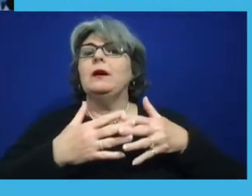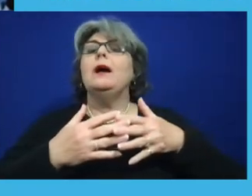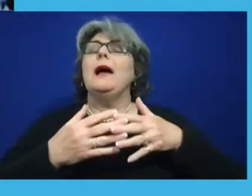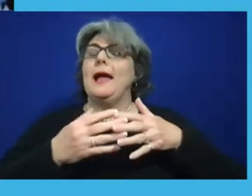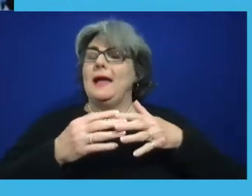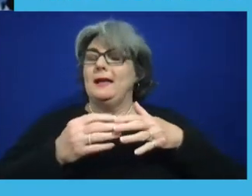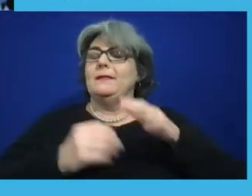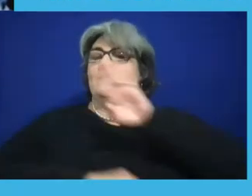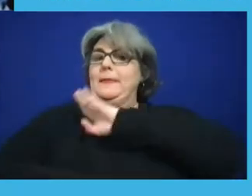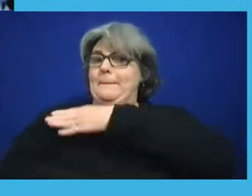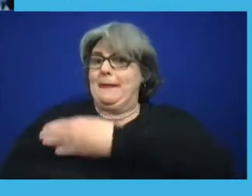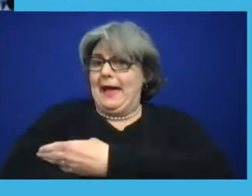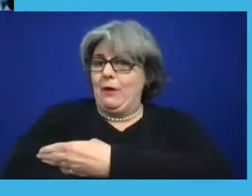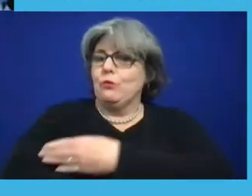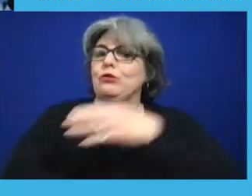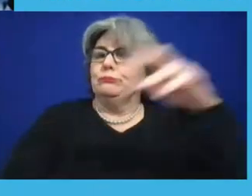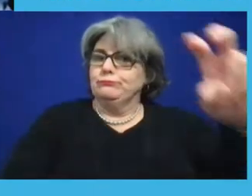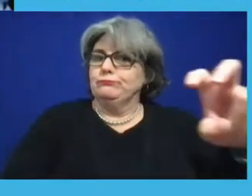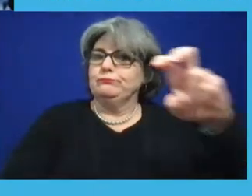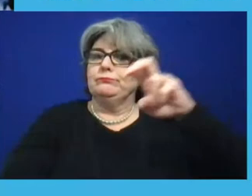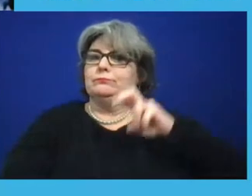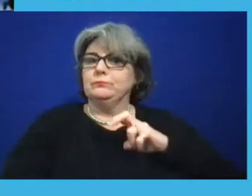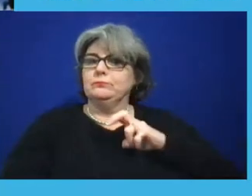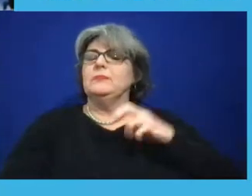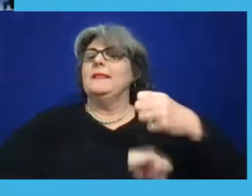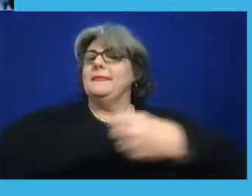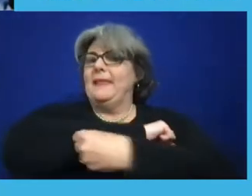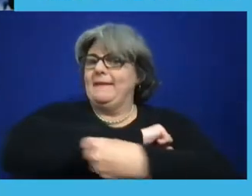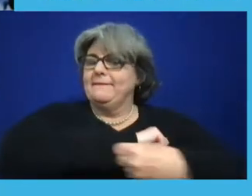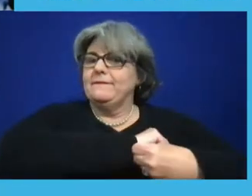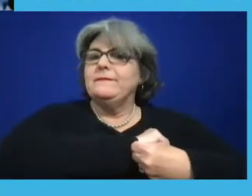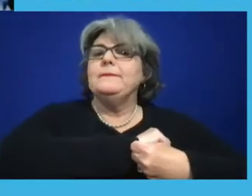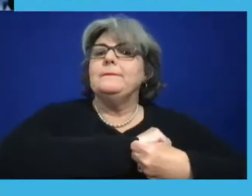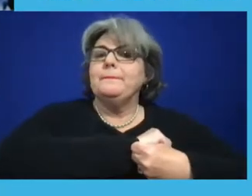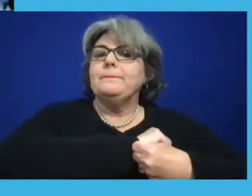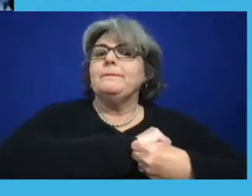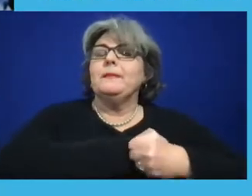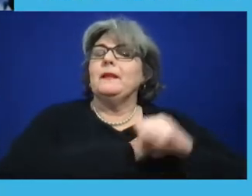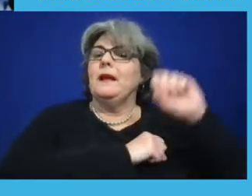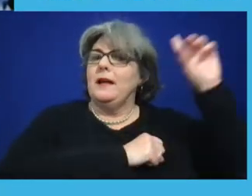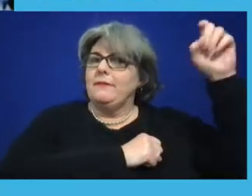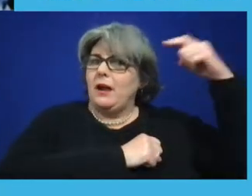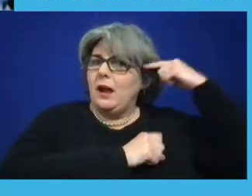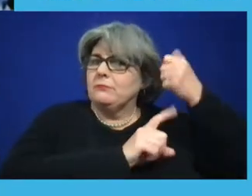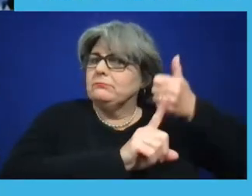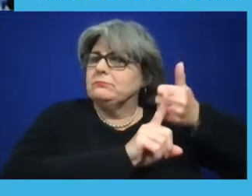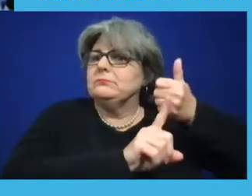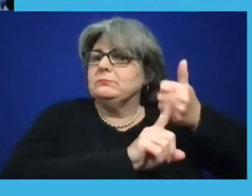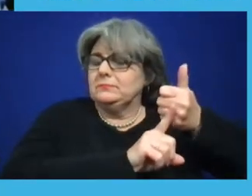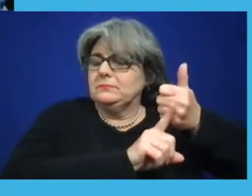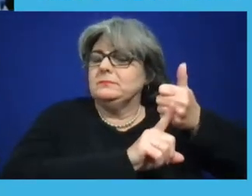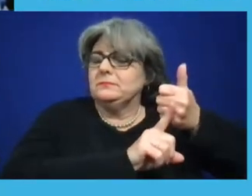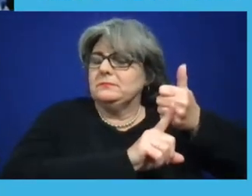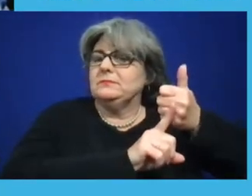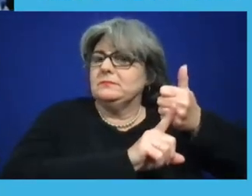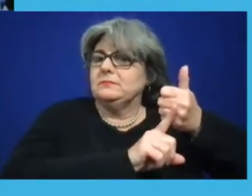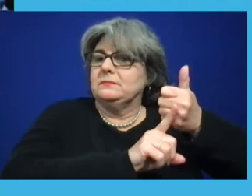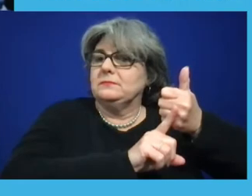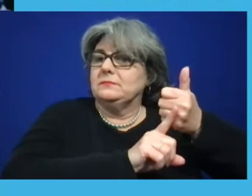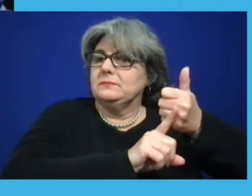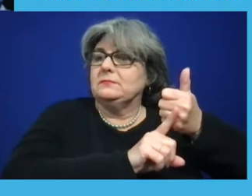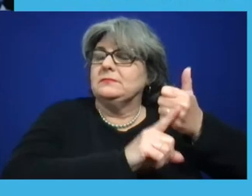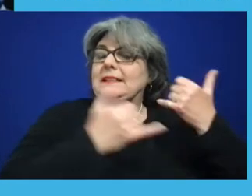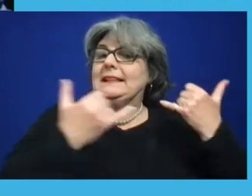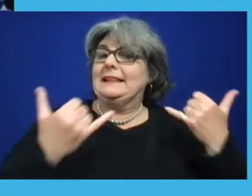country. And there was a peaceful transfer of power. That basic foundation of